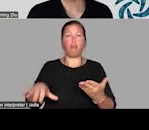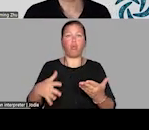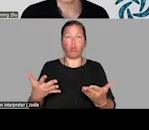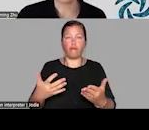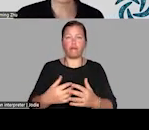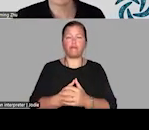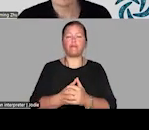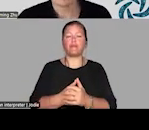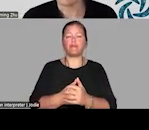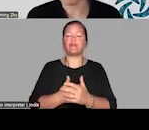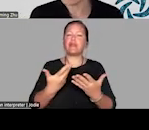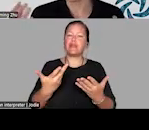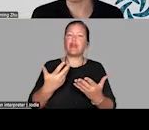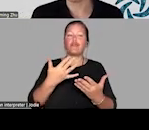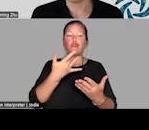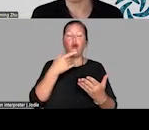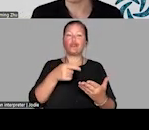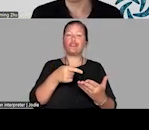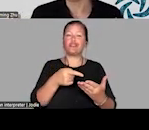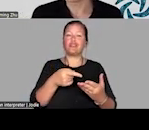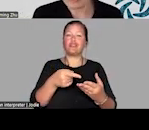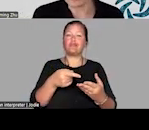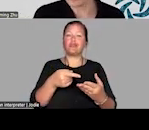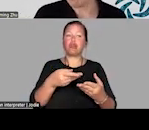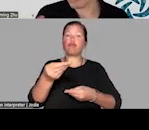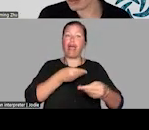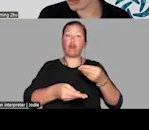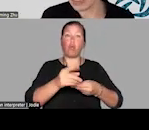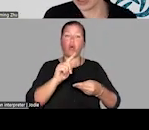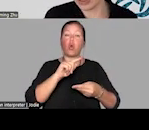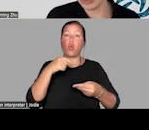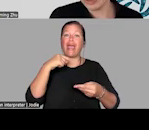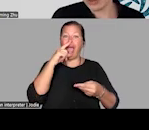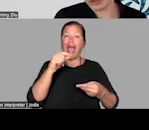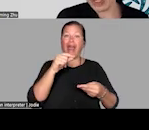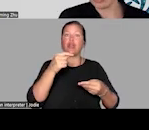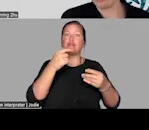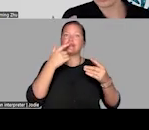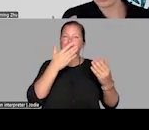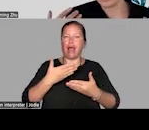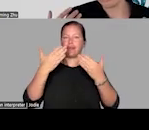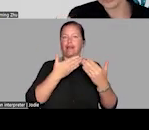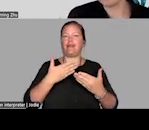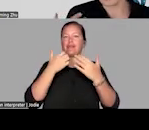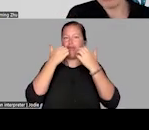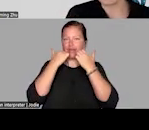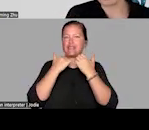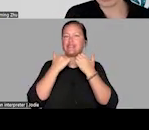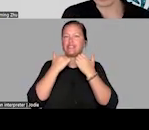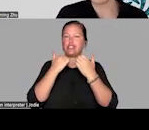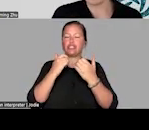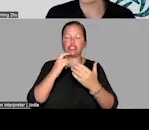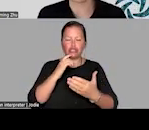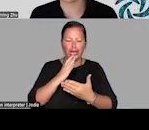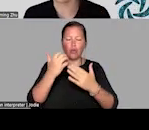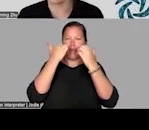Costs, trade-offs. We can do studies, empirical tests. We can try to provide genuine evidence to see is